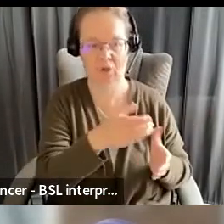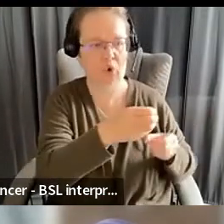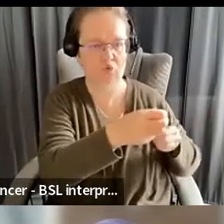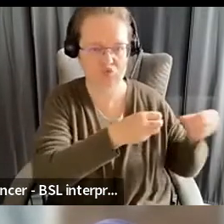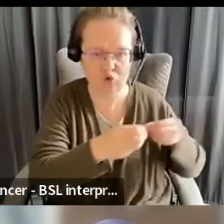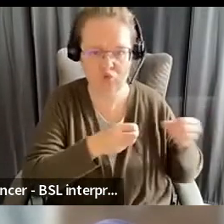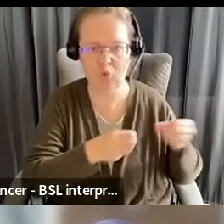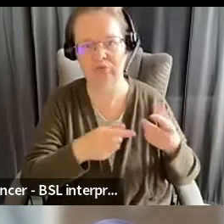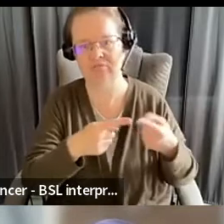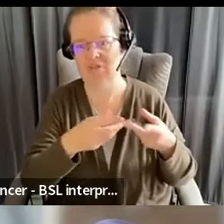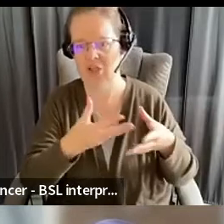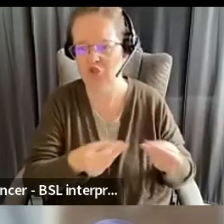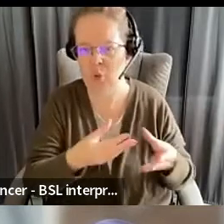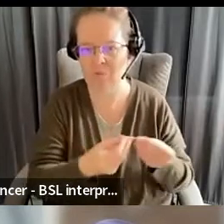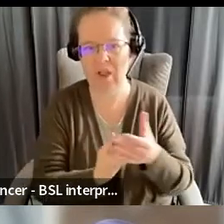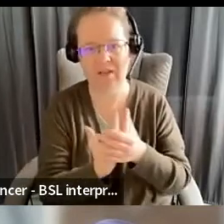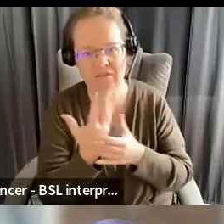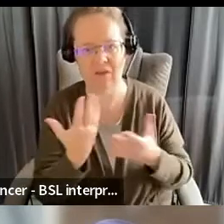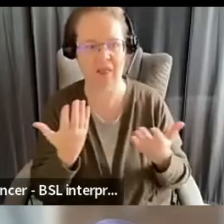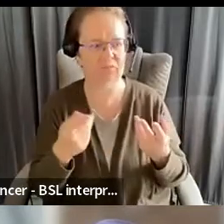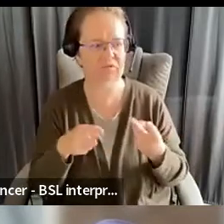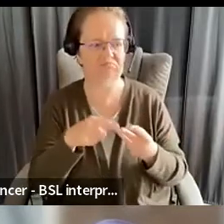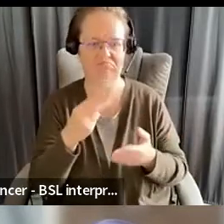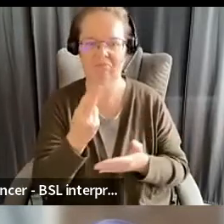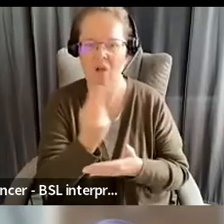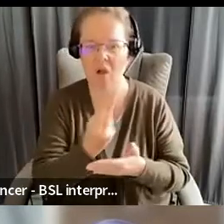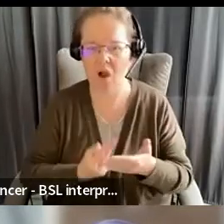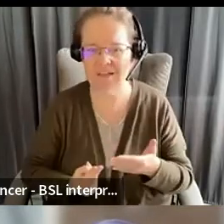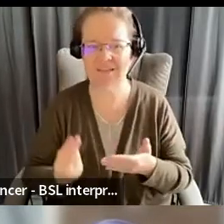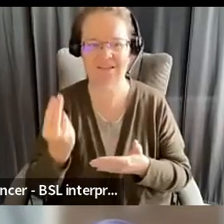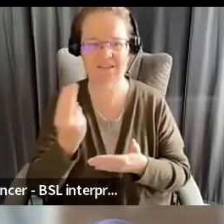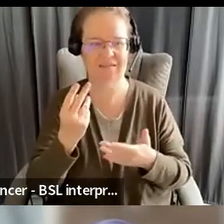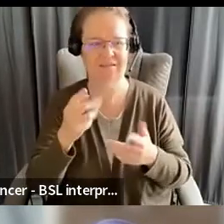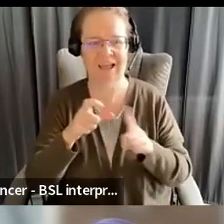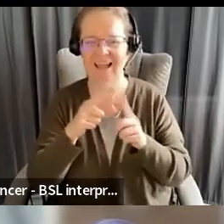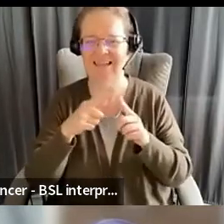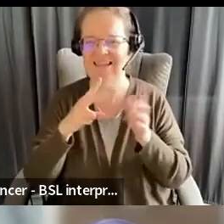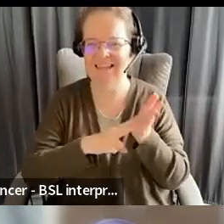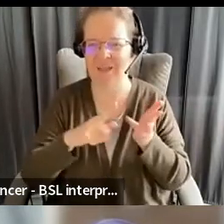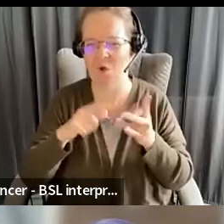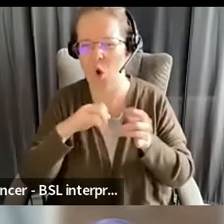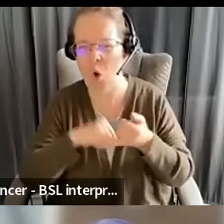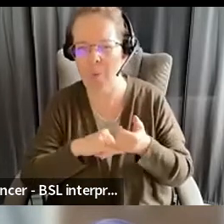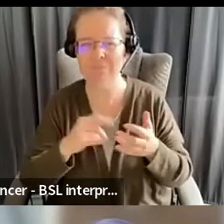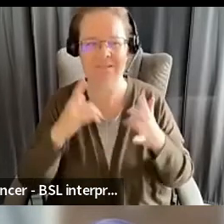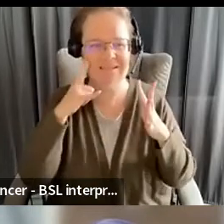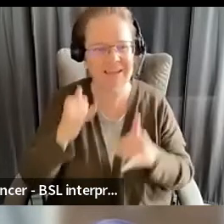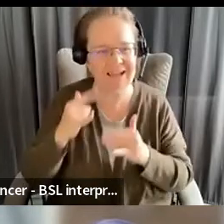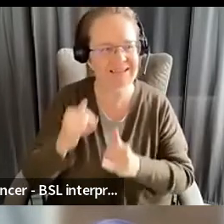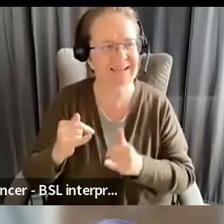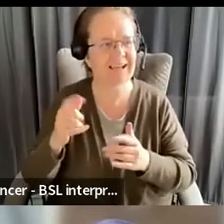from software development, architecture, DevOps, testing, project